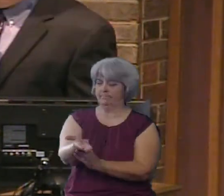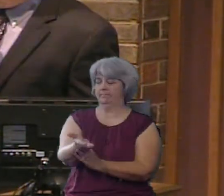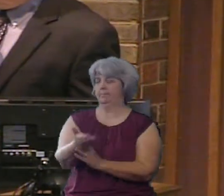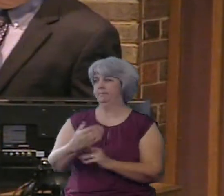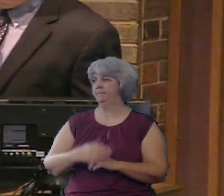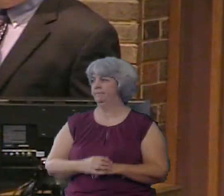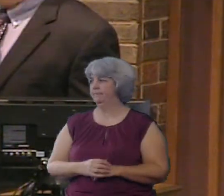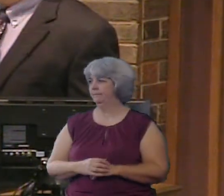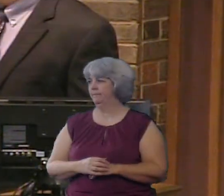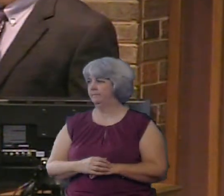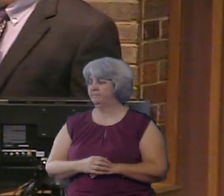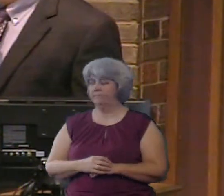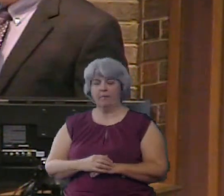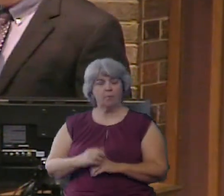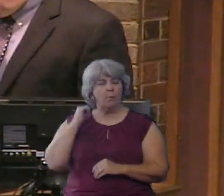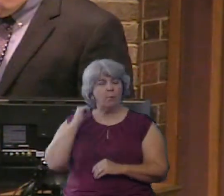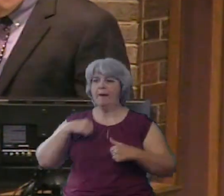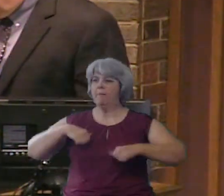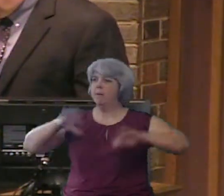I will not quit.